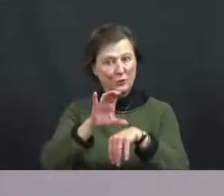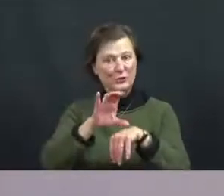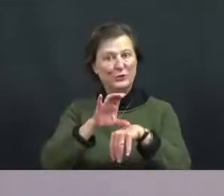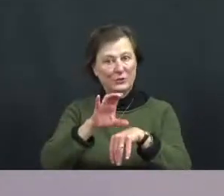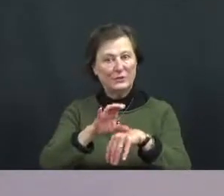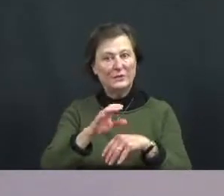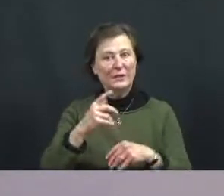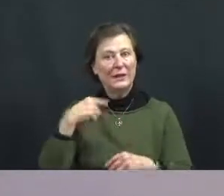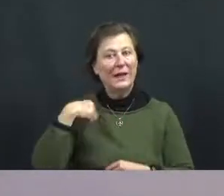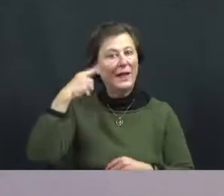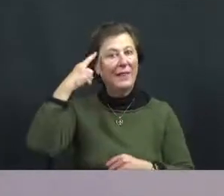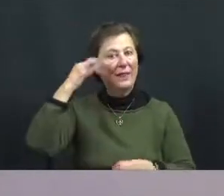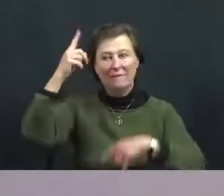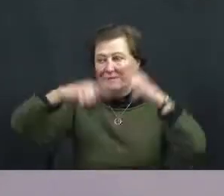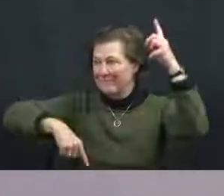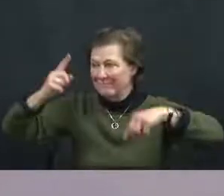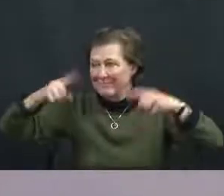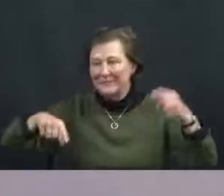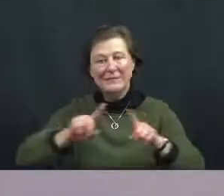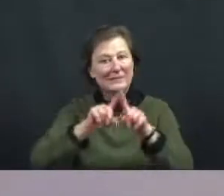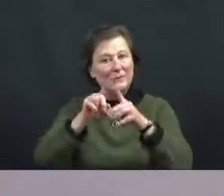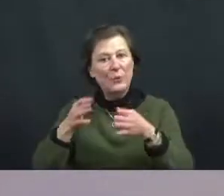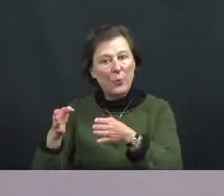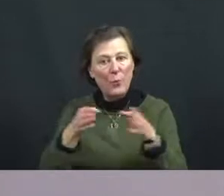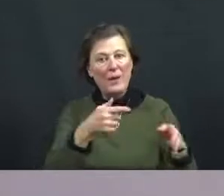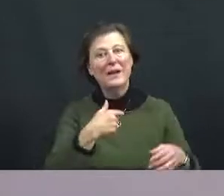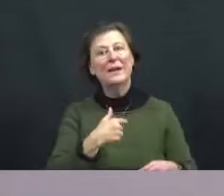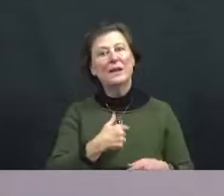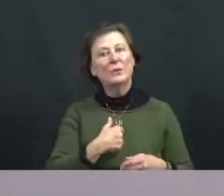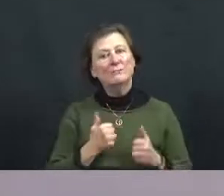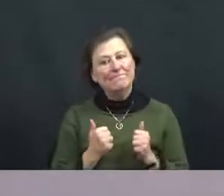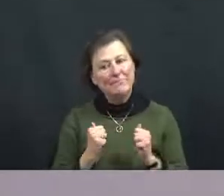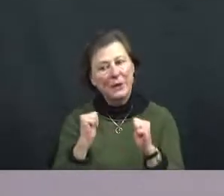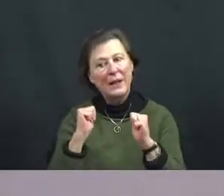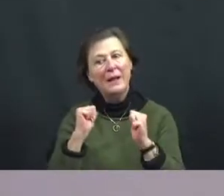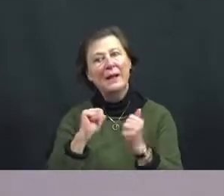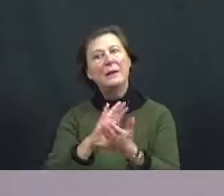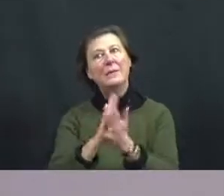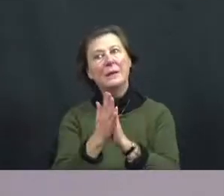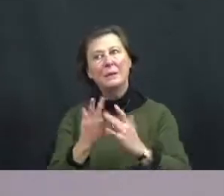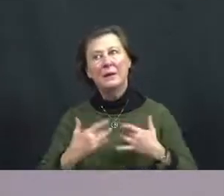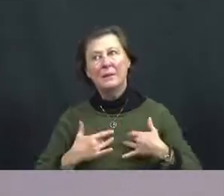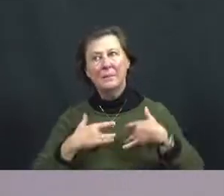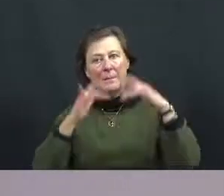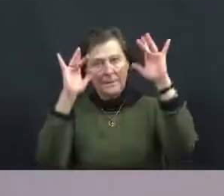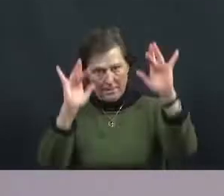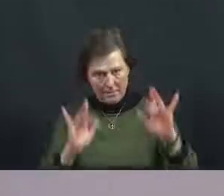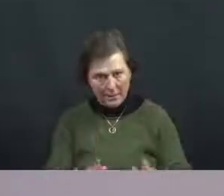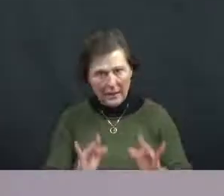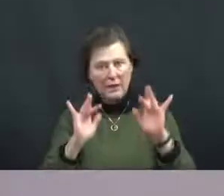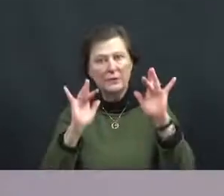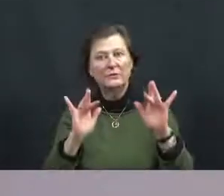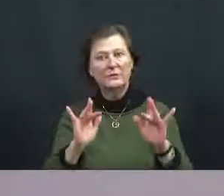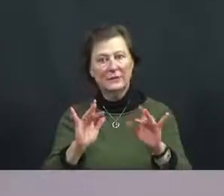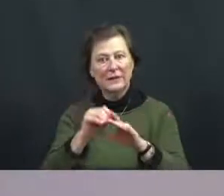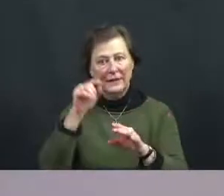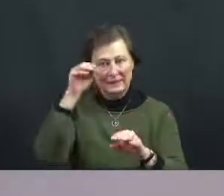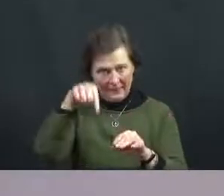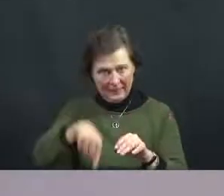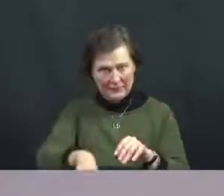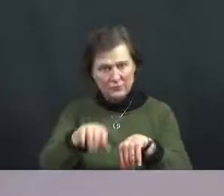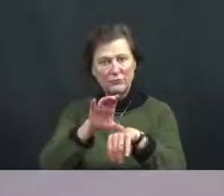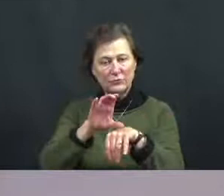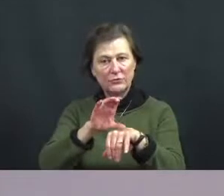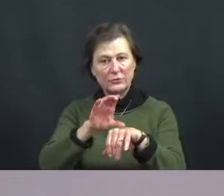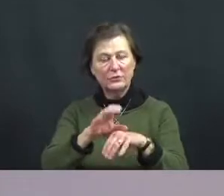I think of all the ways that we strive to be compassionate in our lives and in this congregation.